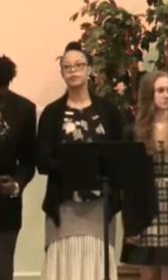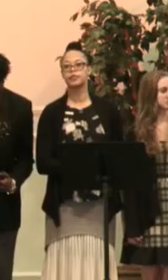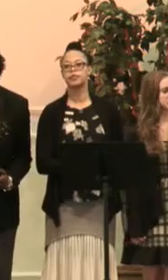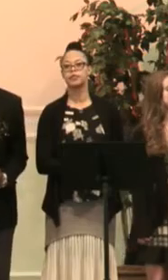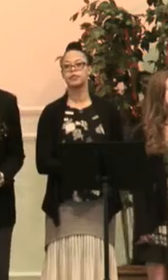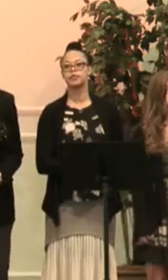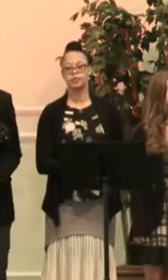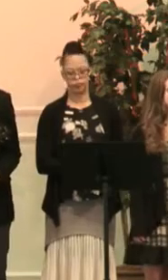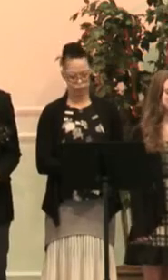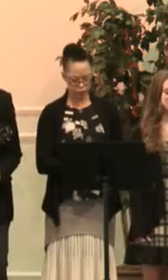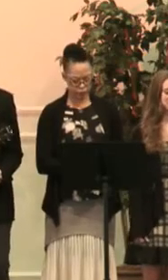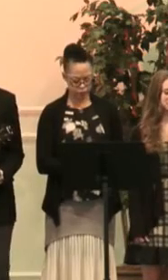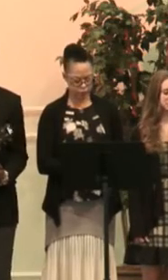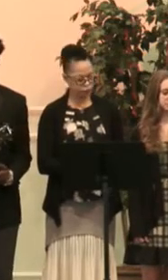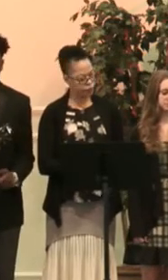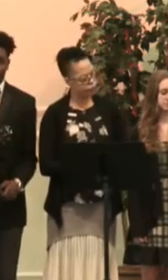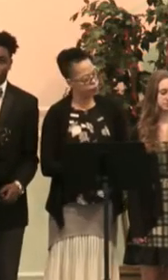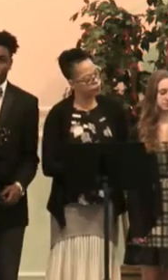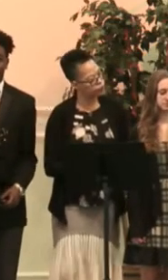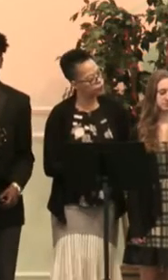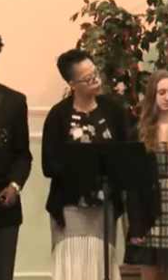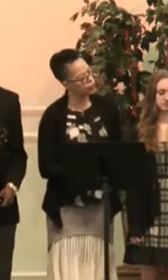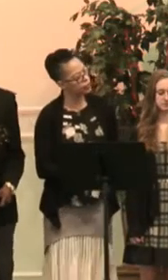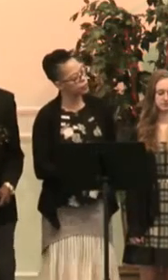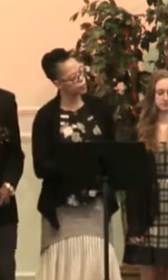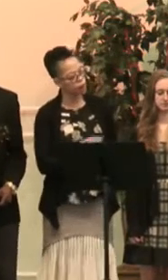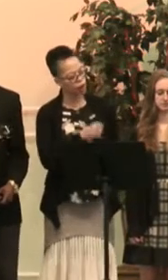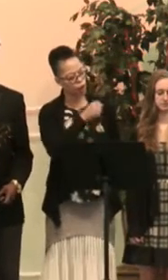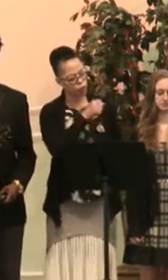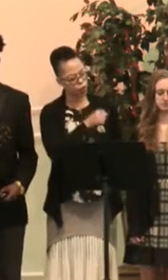So every day we should say to ourselves,